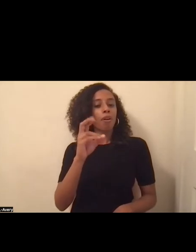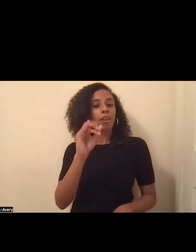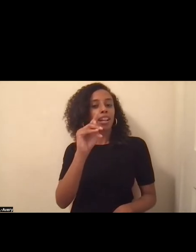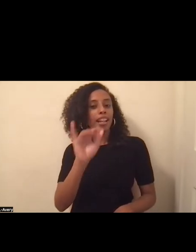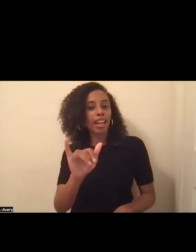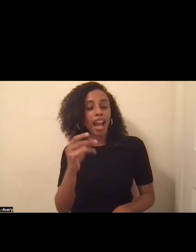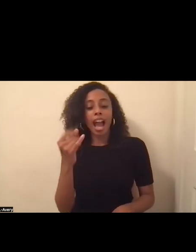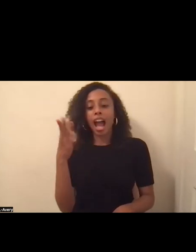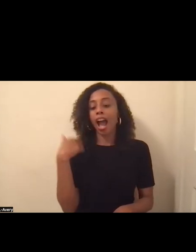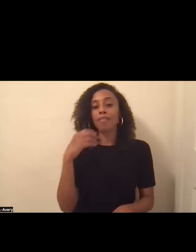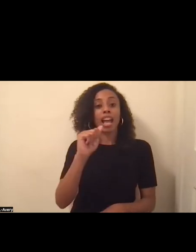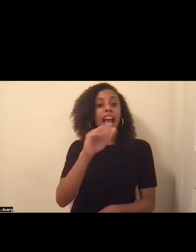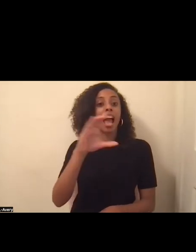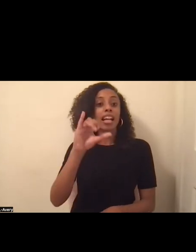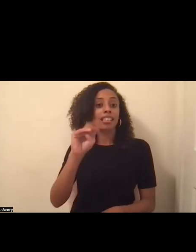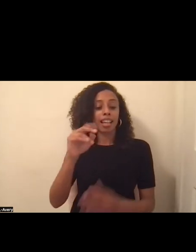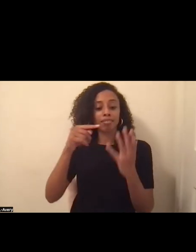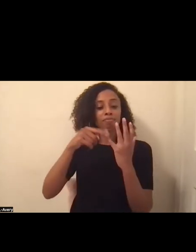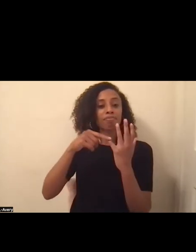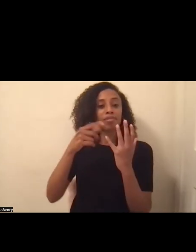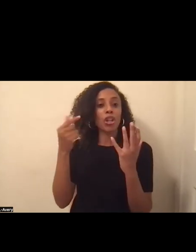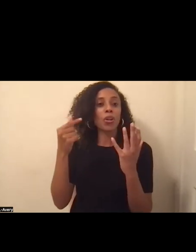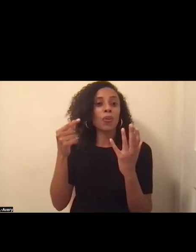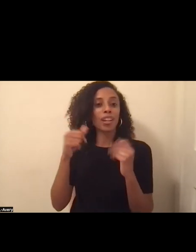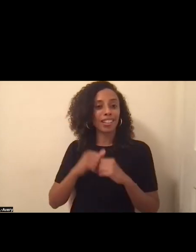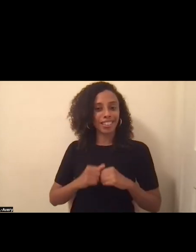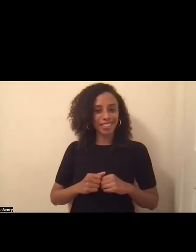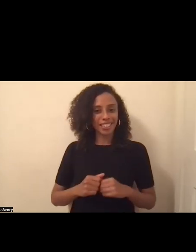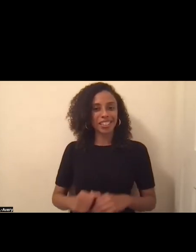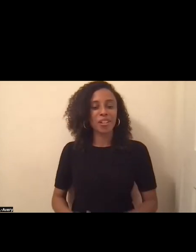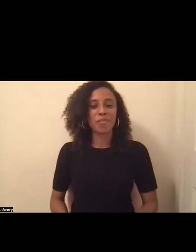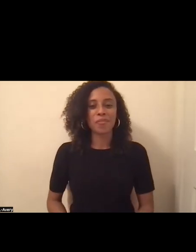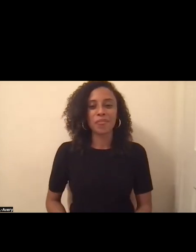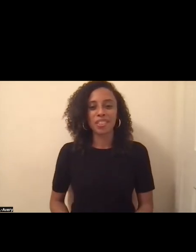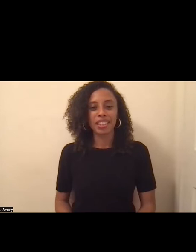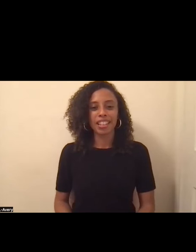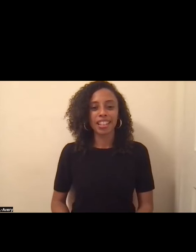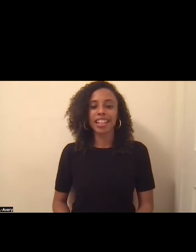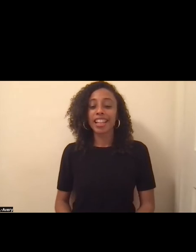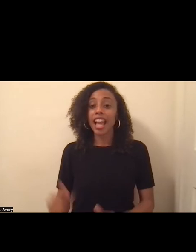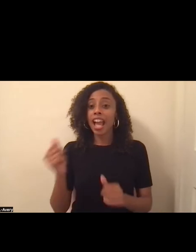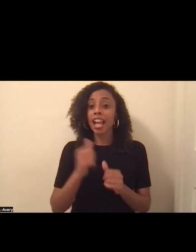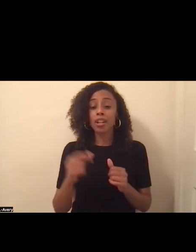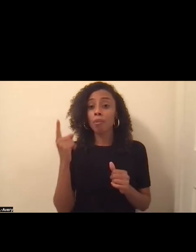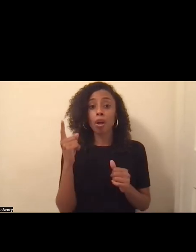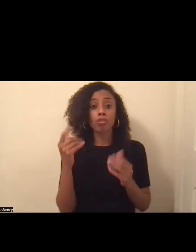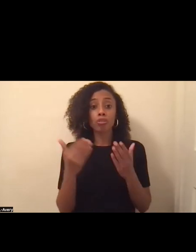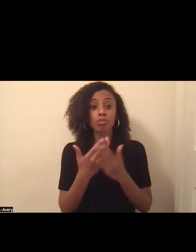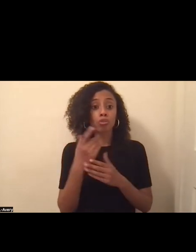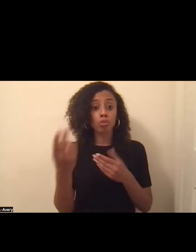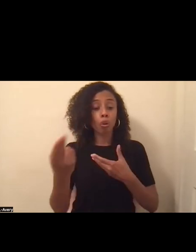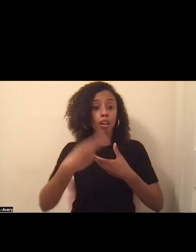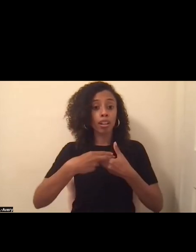accent nail in the green. So there we go. Anybody else new joining